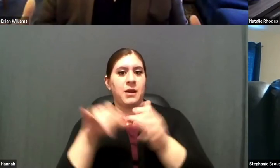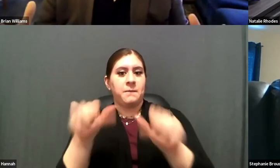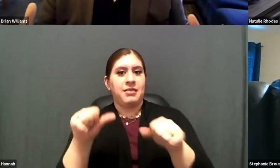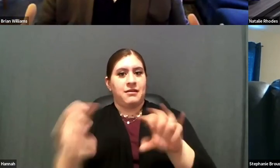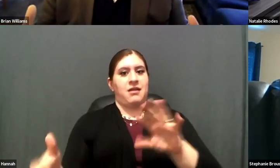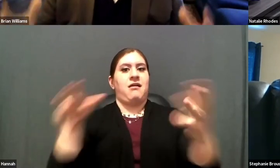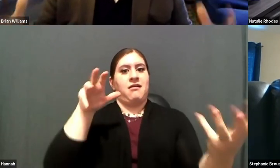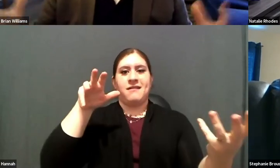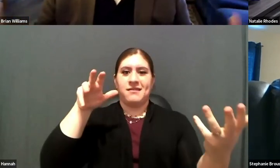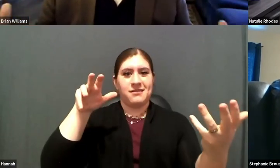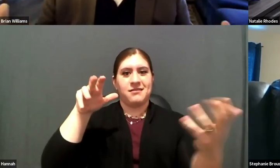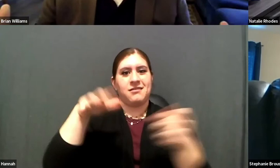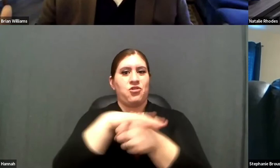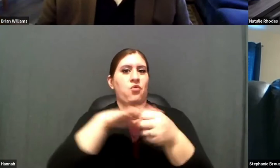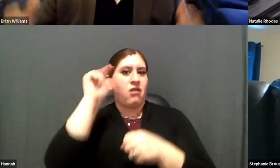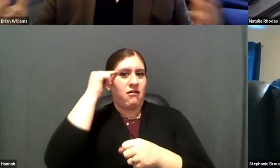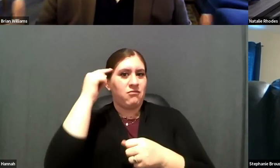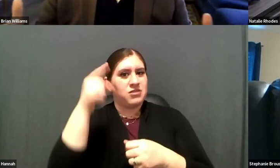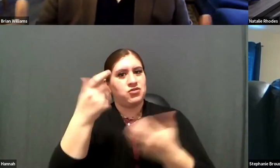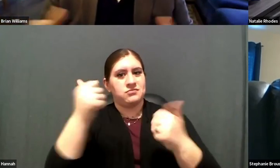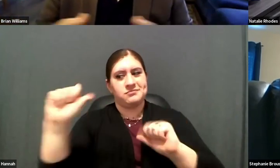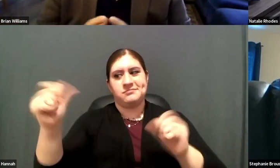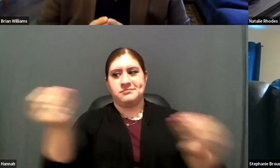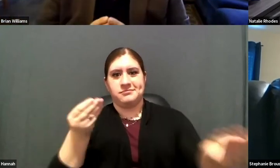corruption in local government, in government.